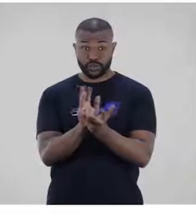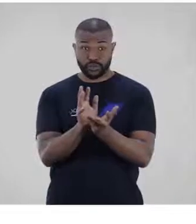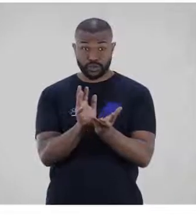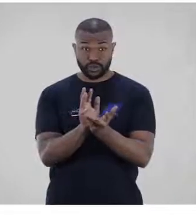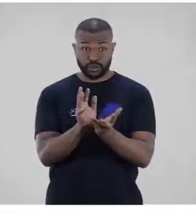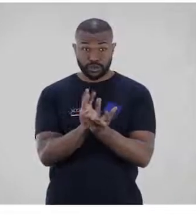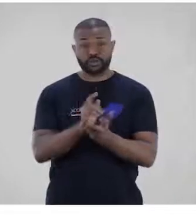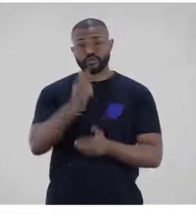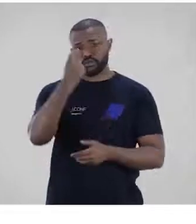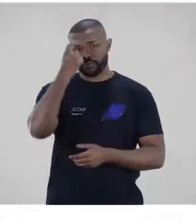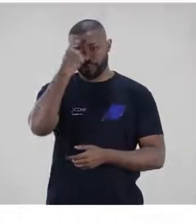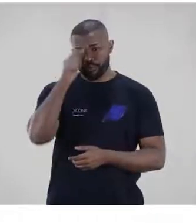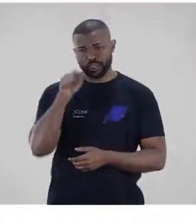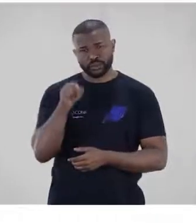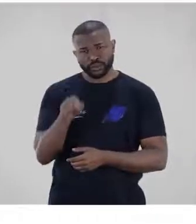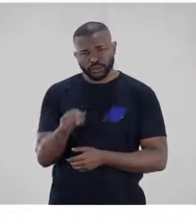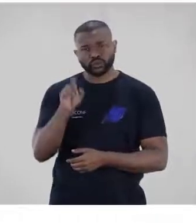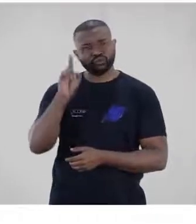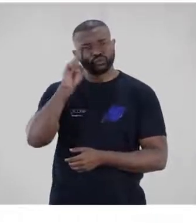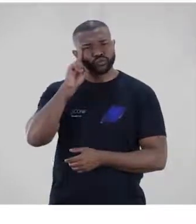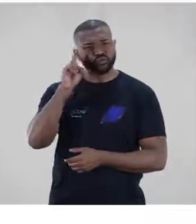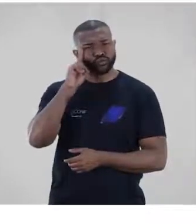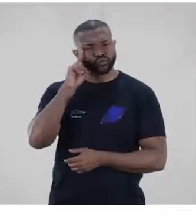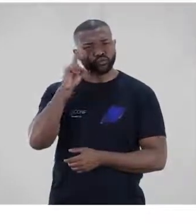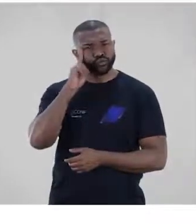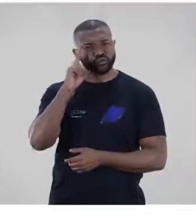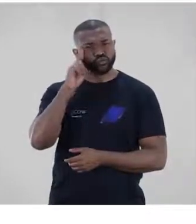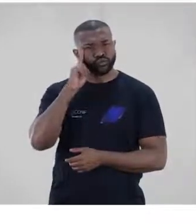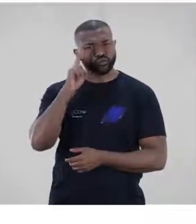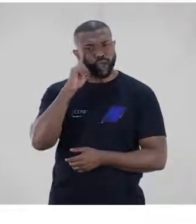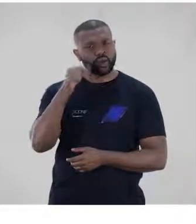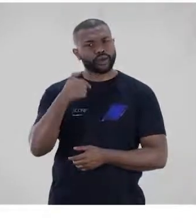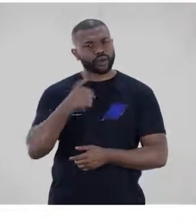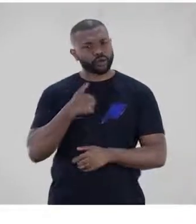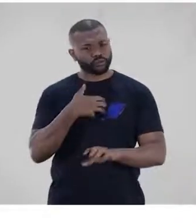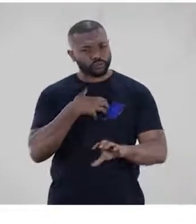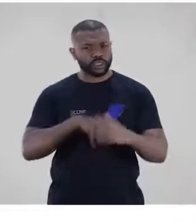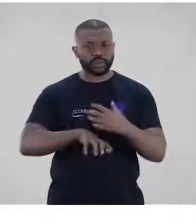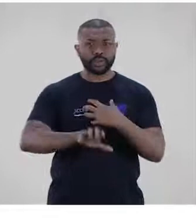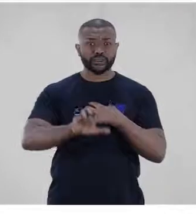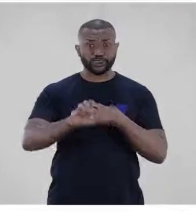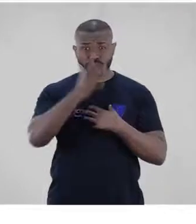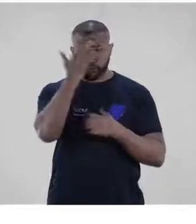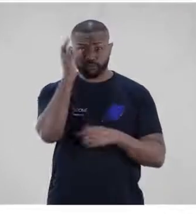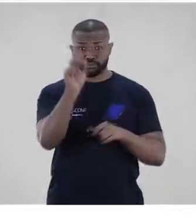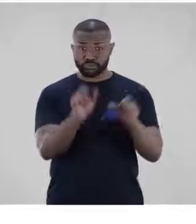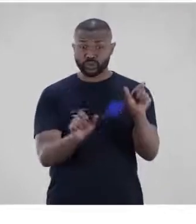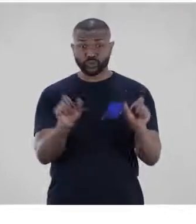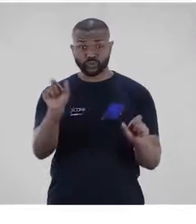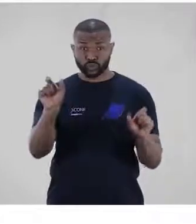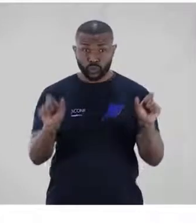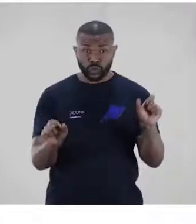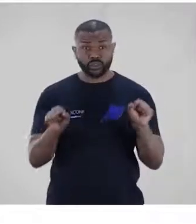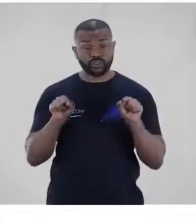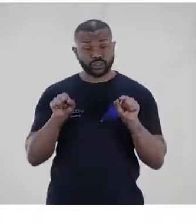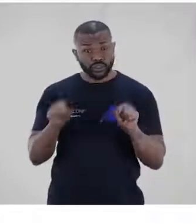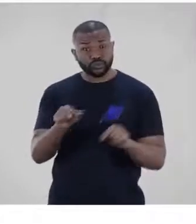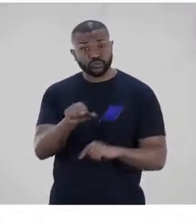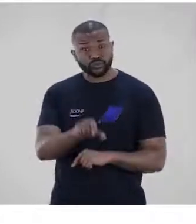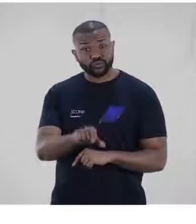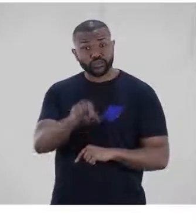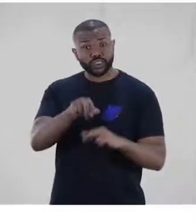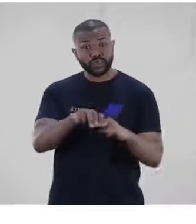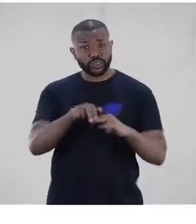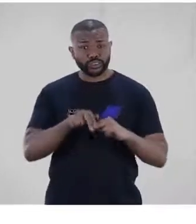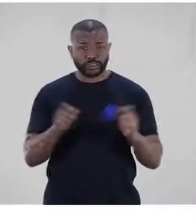job. But if you look at their everyday life, actually, I have a lot of empathy for these folks because they've been put